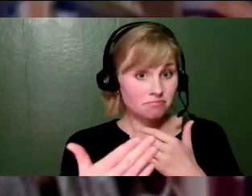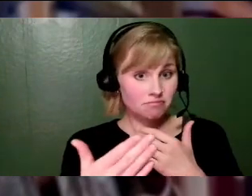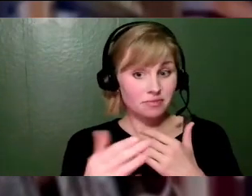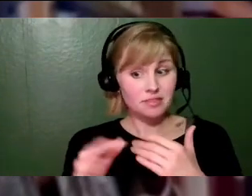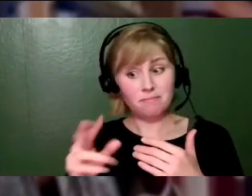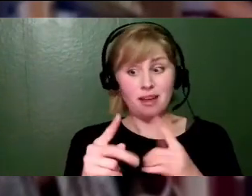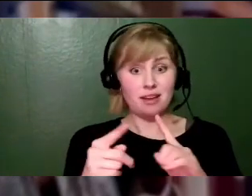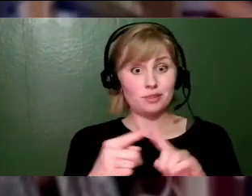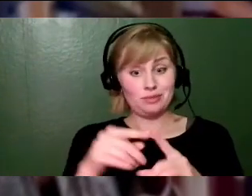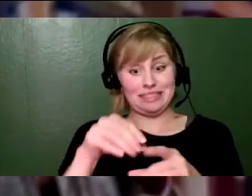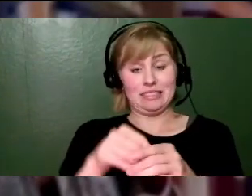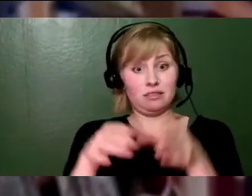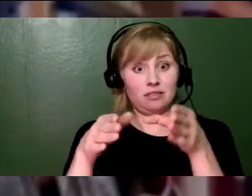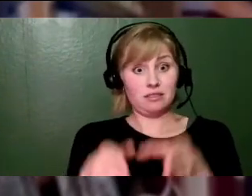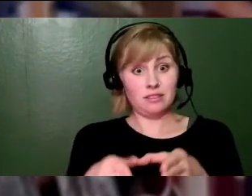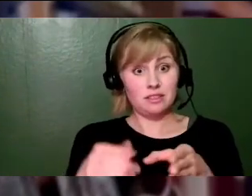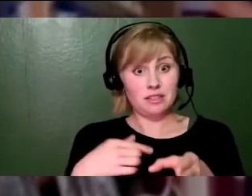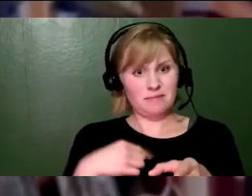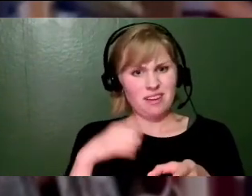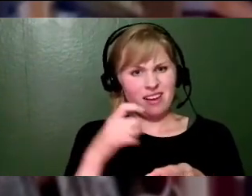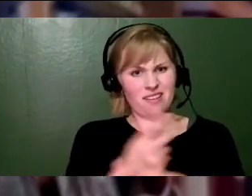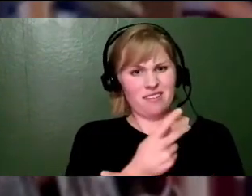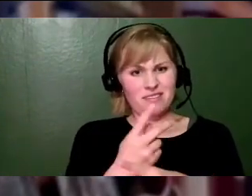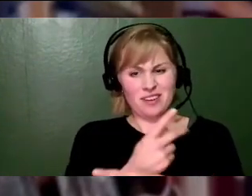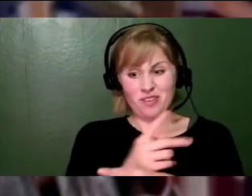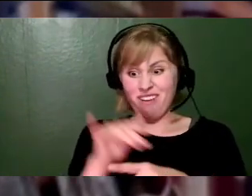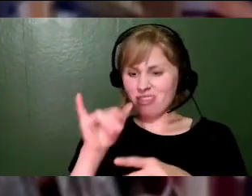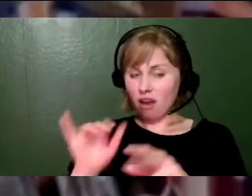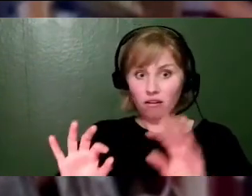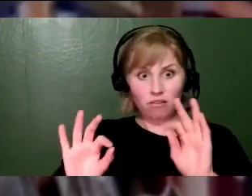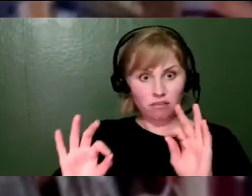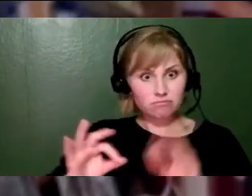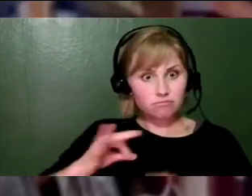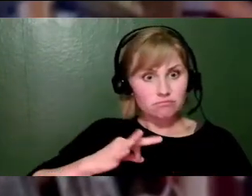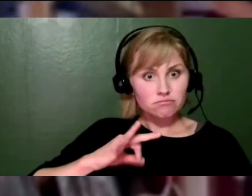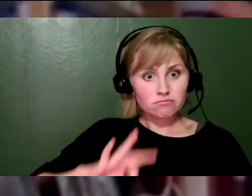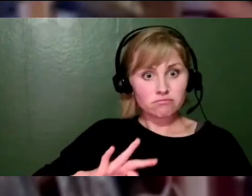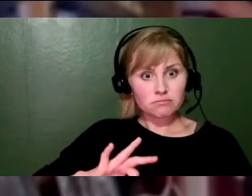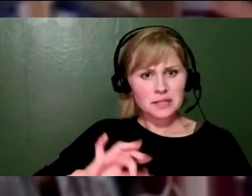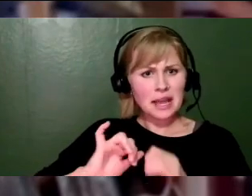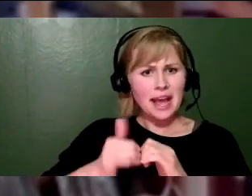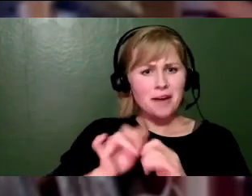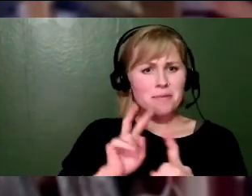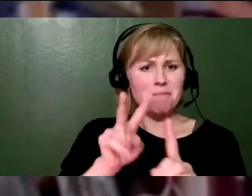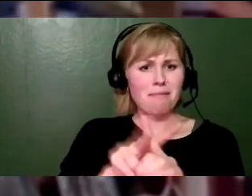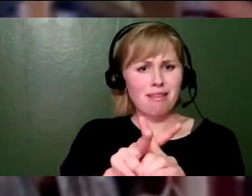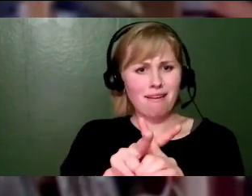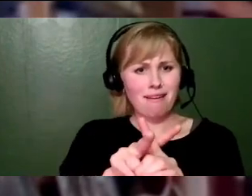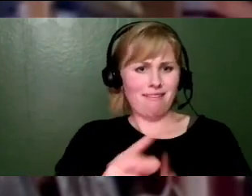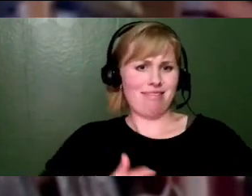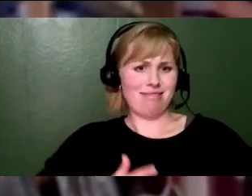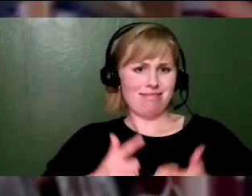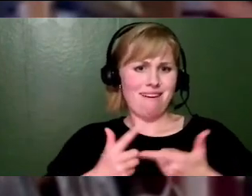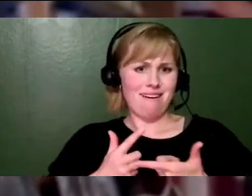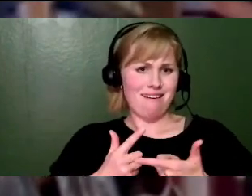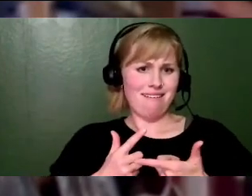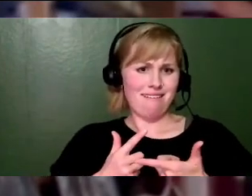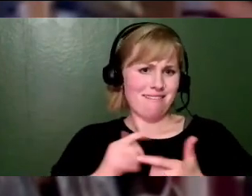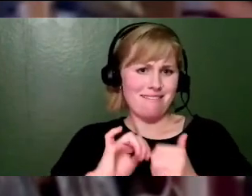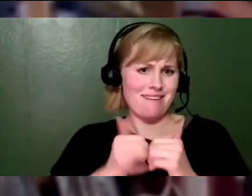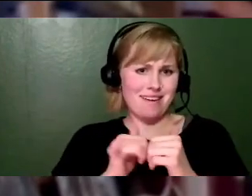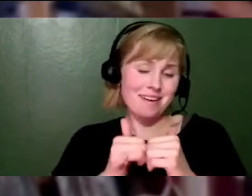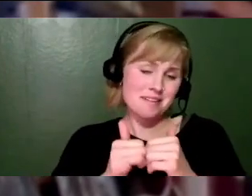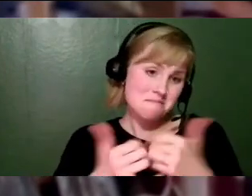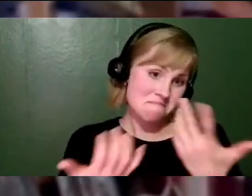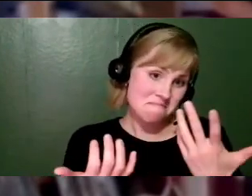take that, the things I've learned by teaching through Zoom and incorporate that back into a live setting. But